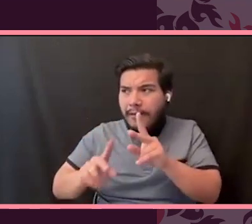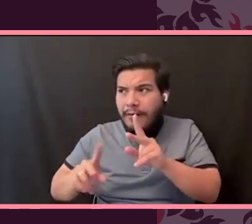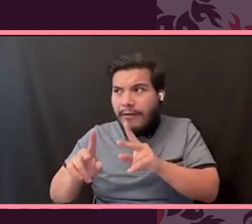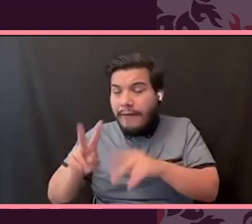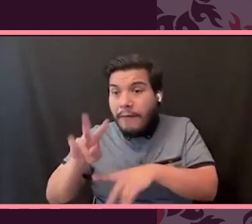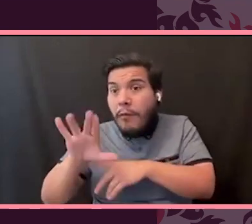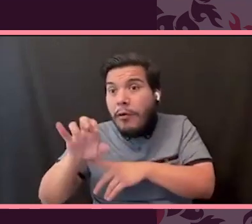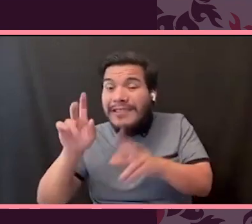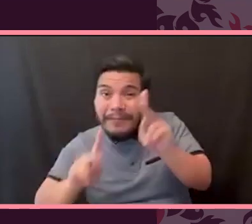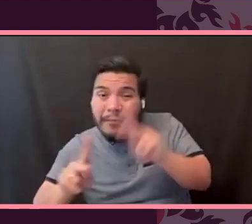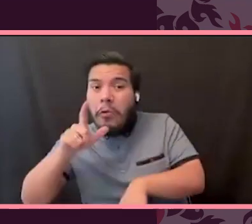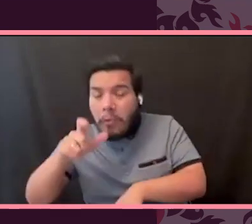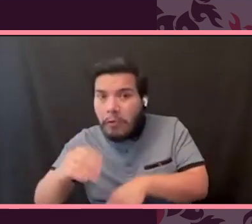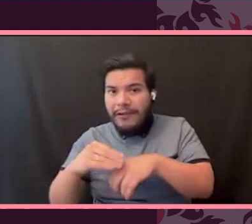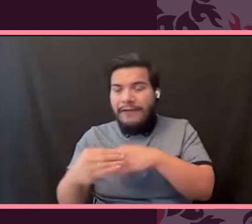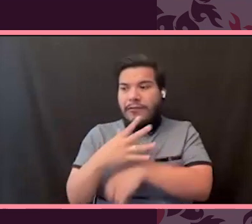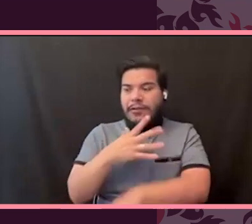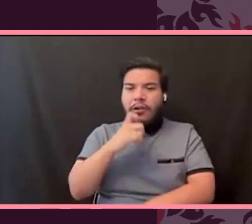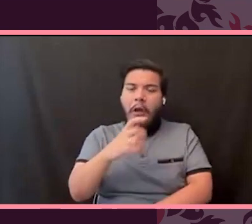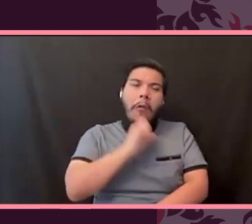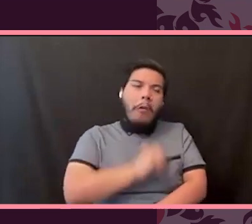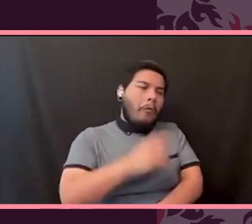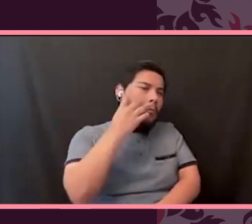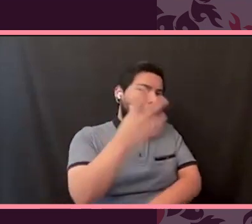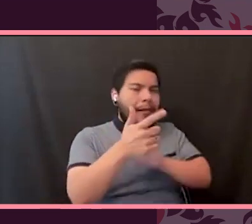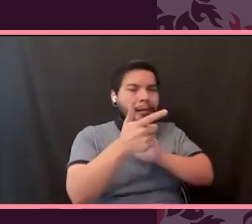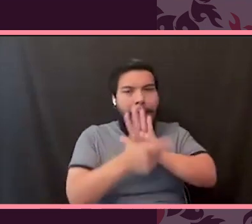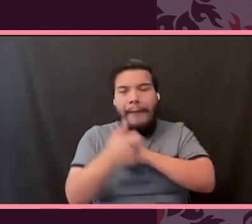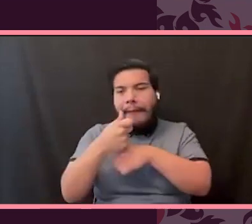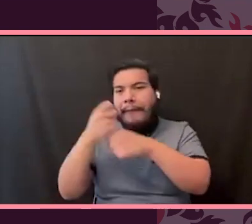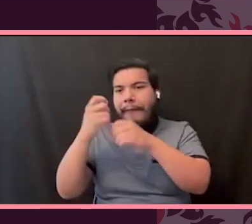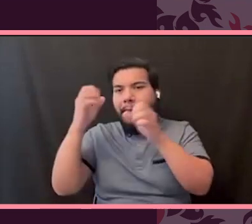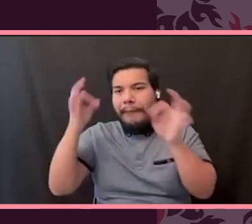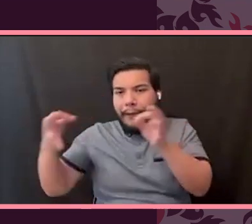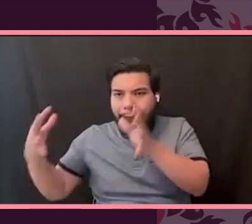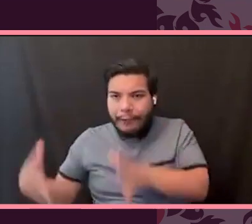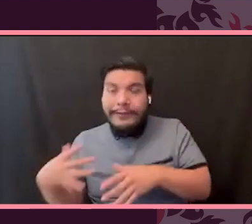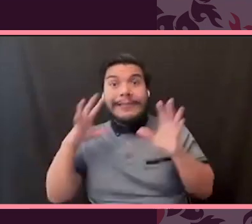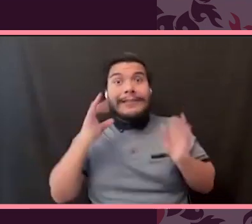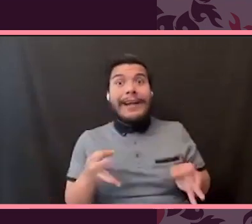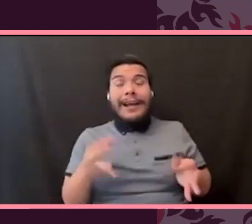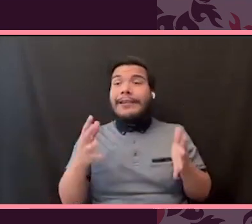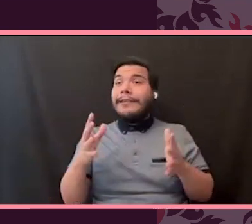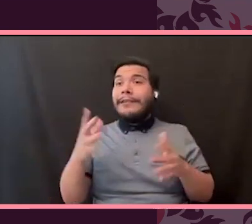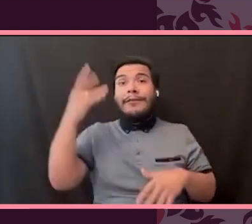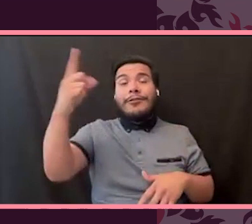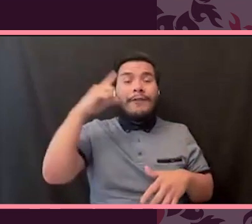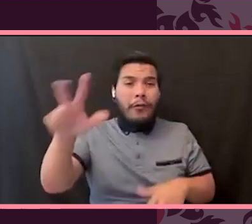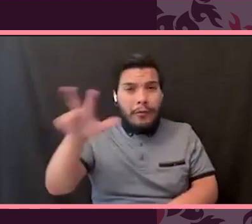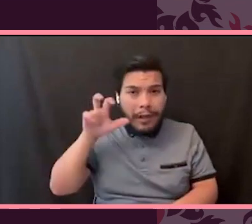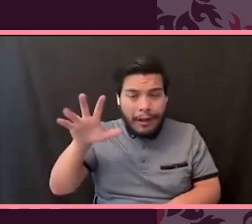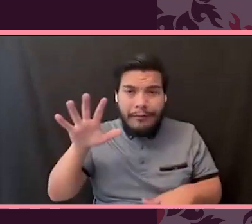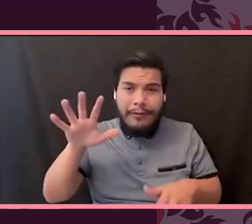shouldn't be old white lawmakers in rooms deciding the fate of 300 million people. There